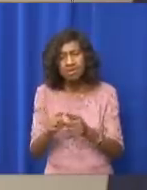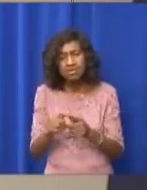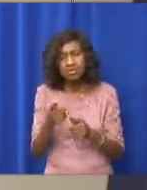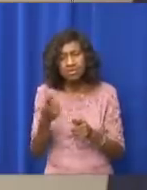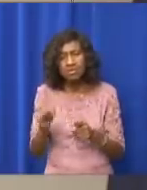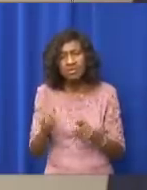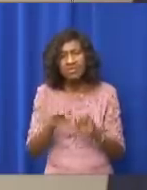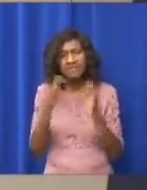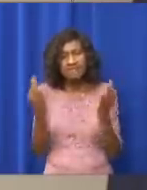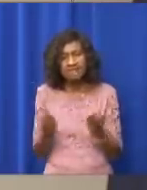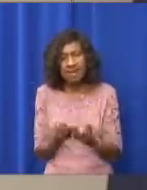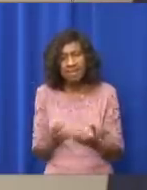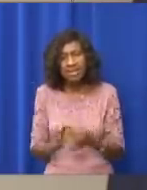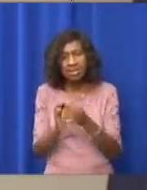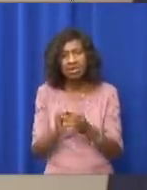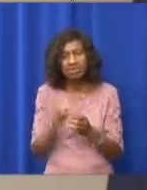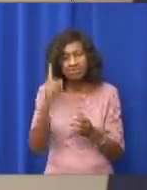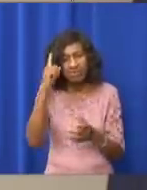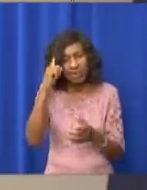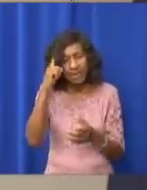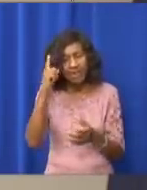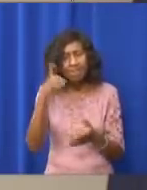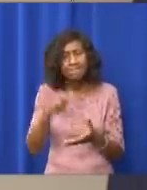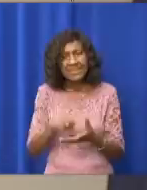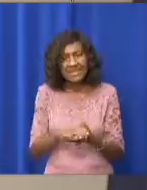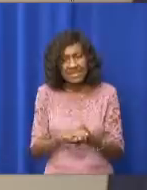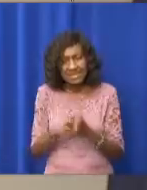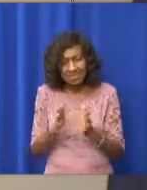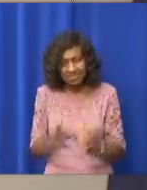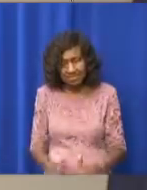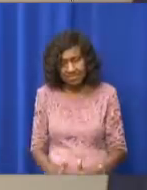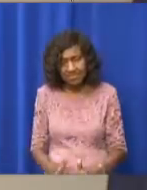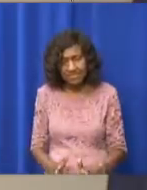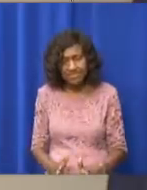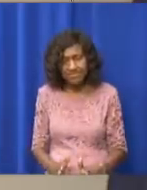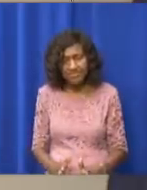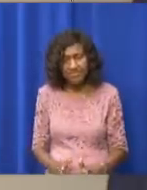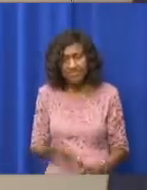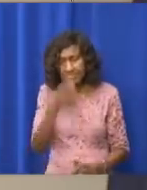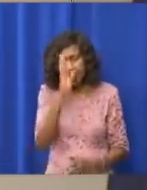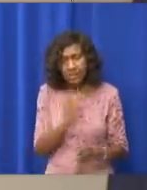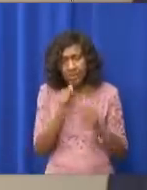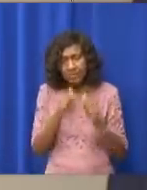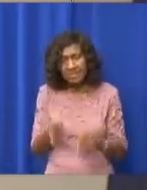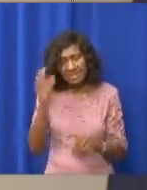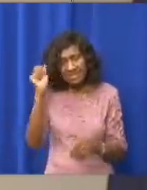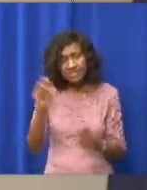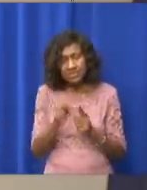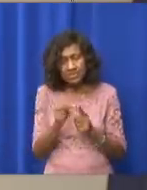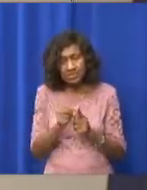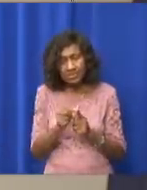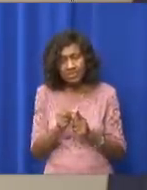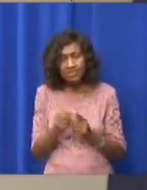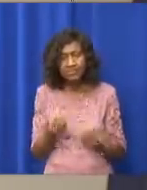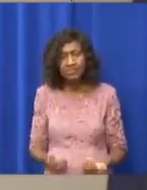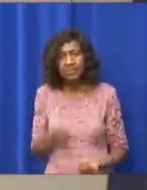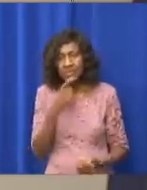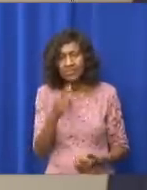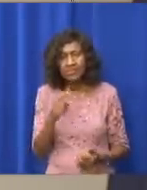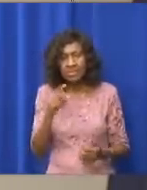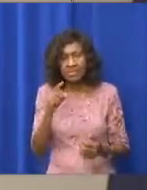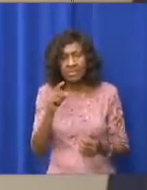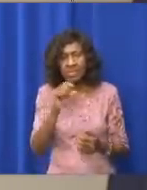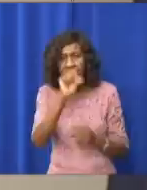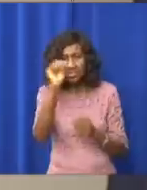May God add a blessing to the reading of his holy word. I want to note that this Sunday, May 17th,